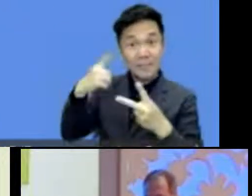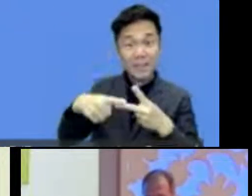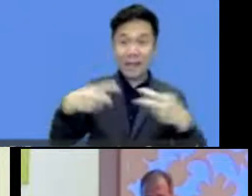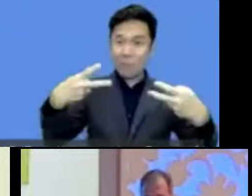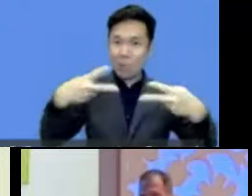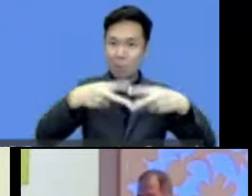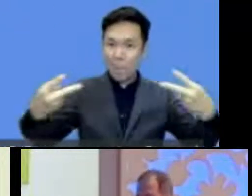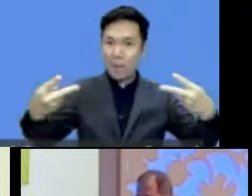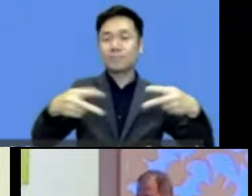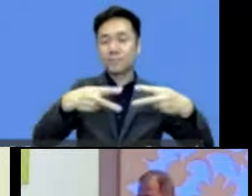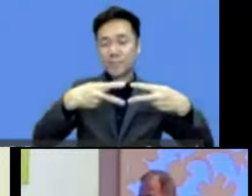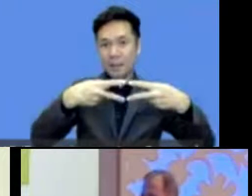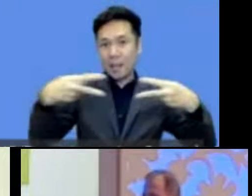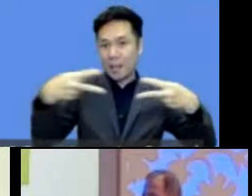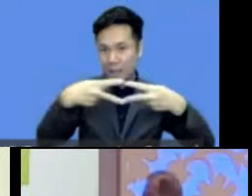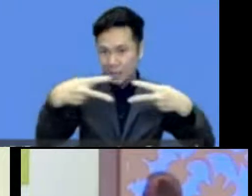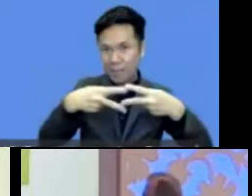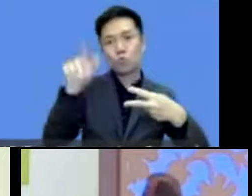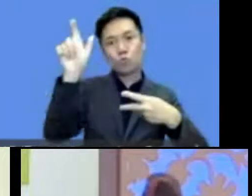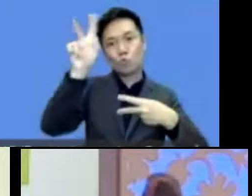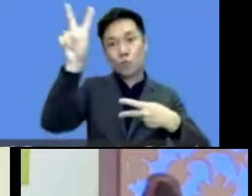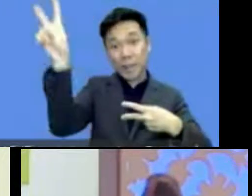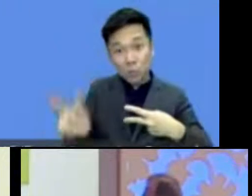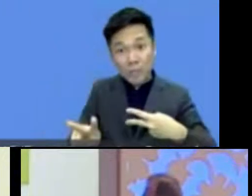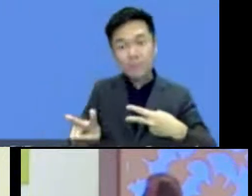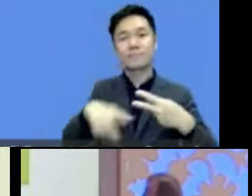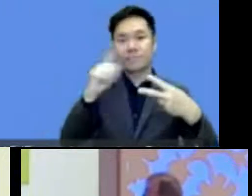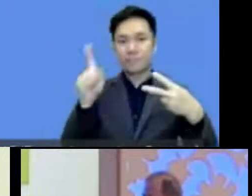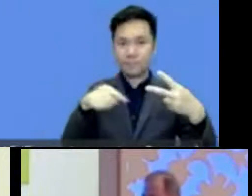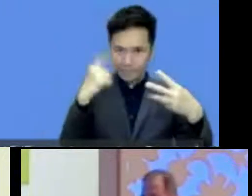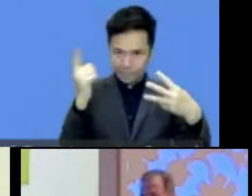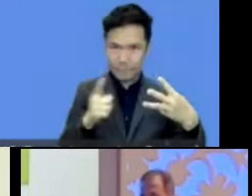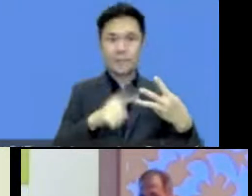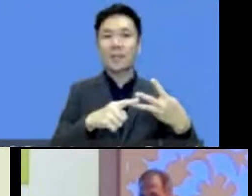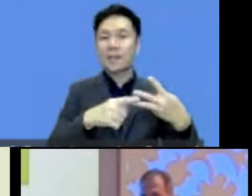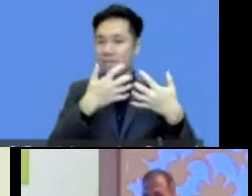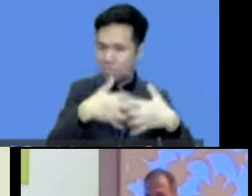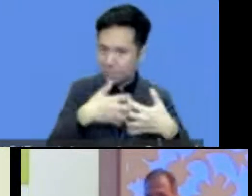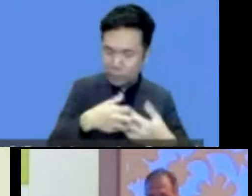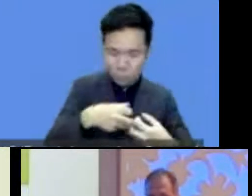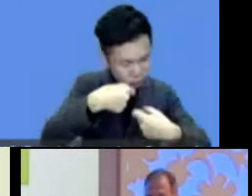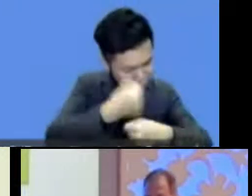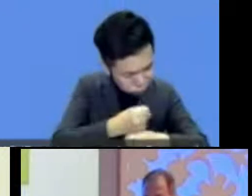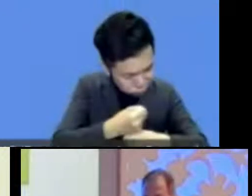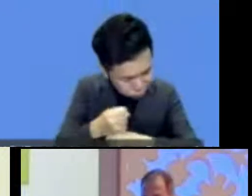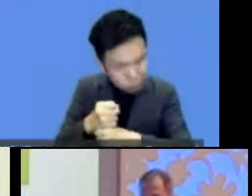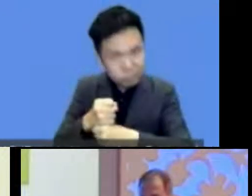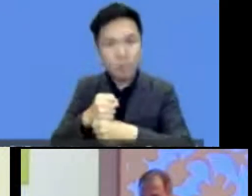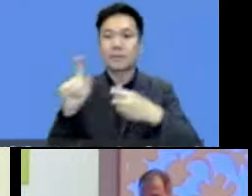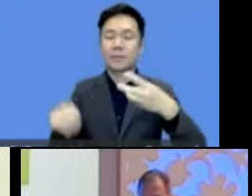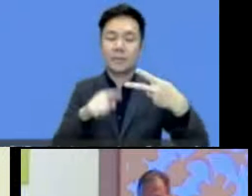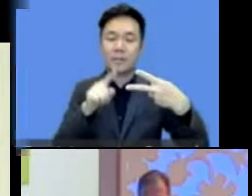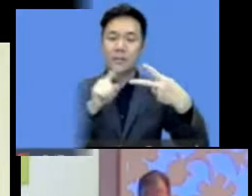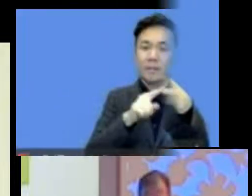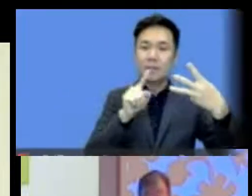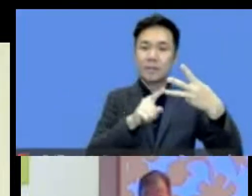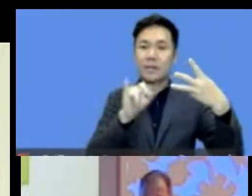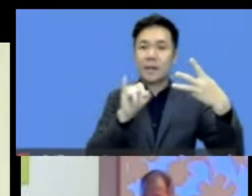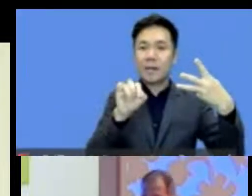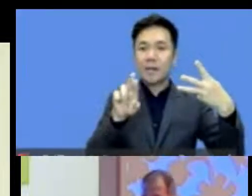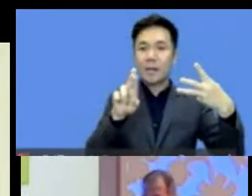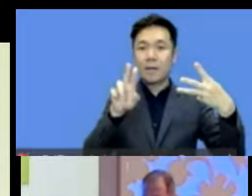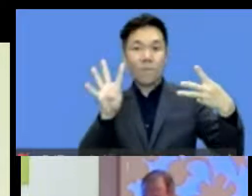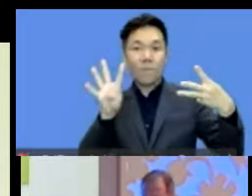mass production, assembly line. The third important industrial revolution was driven by